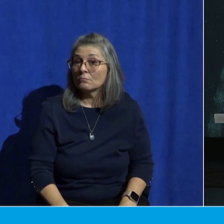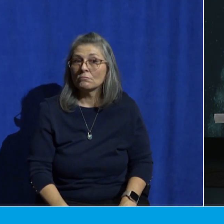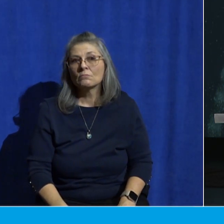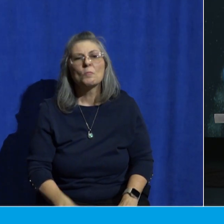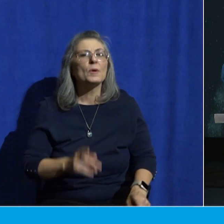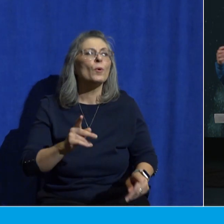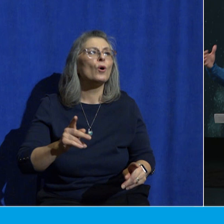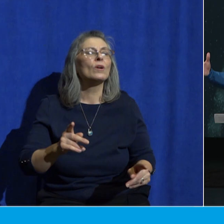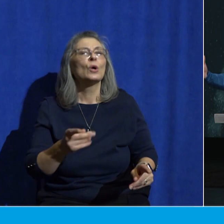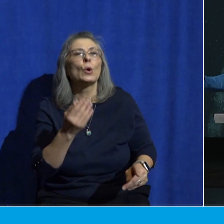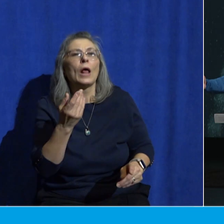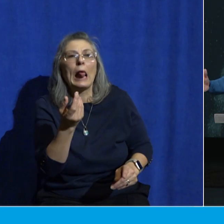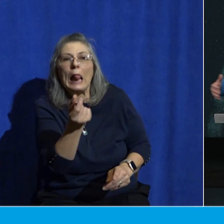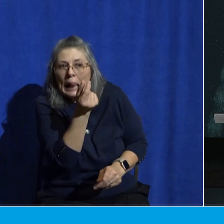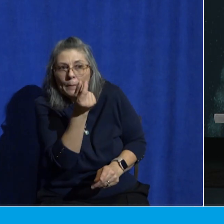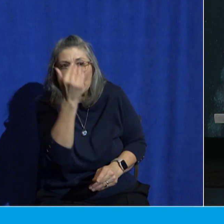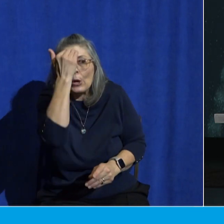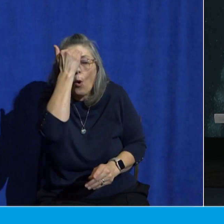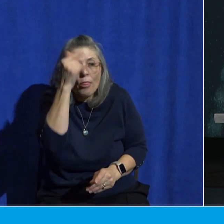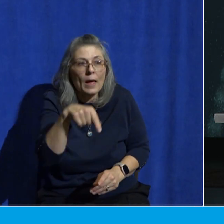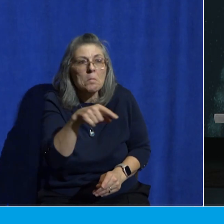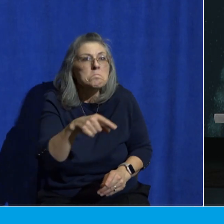acquaintances that you just so happen to know,